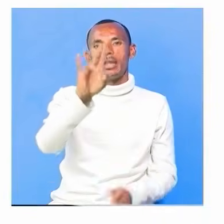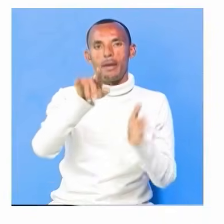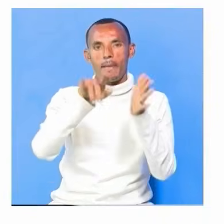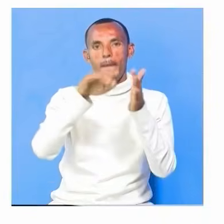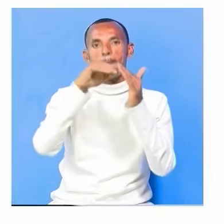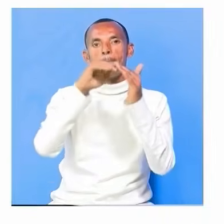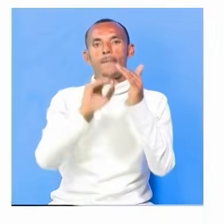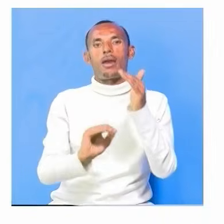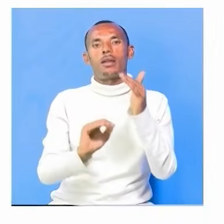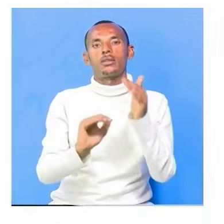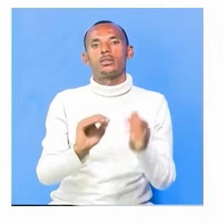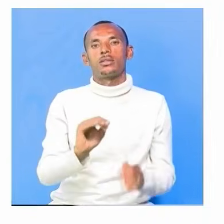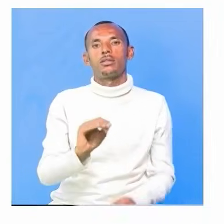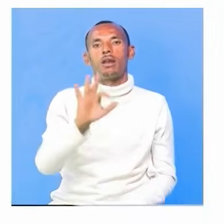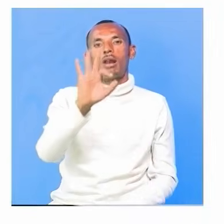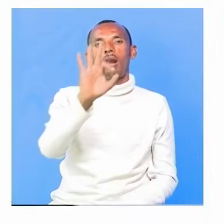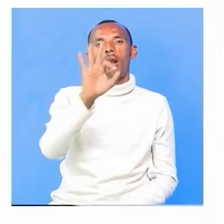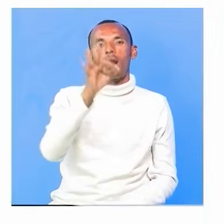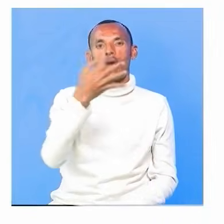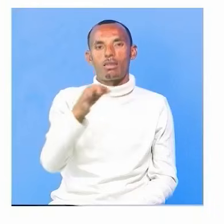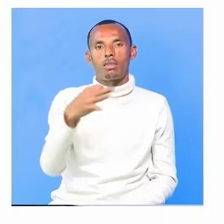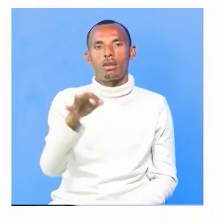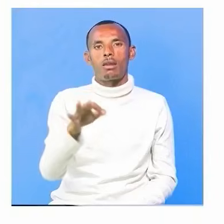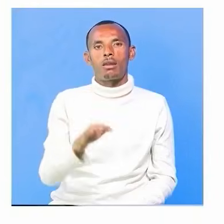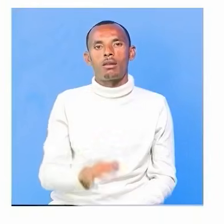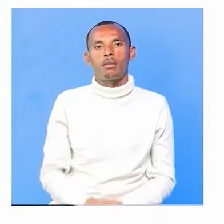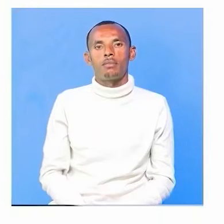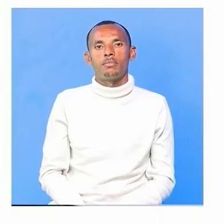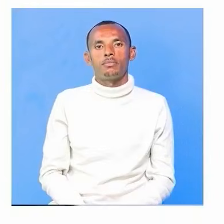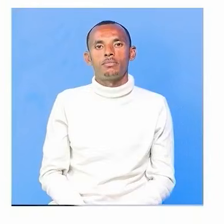7 minus 19.